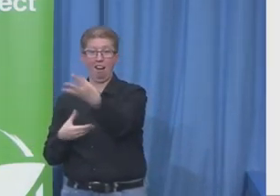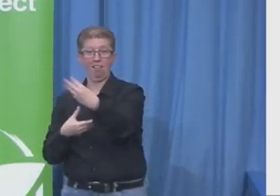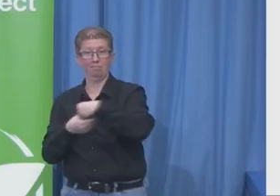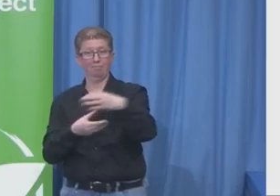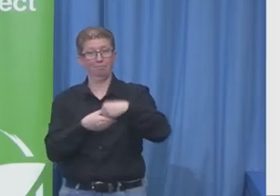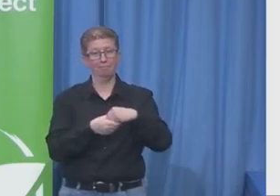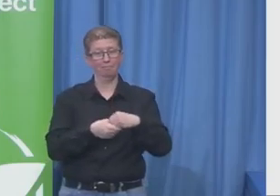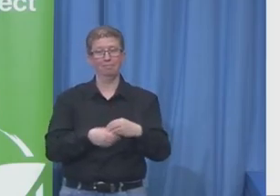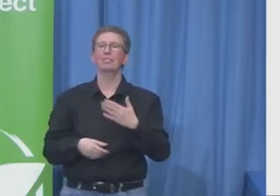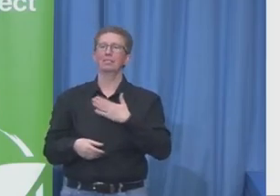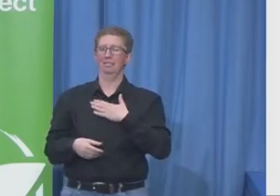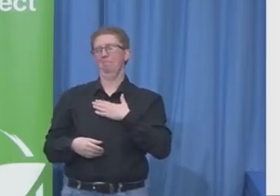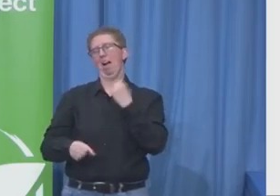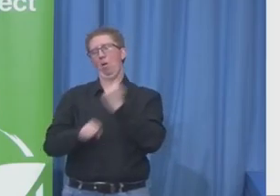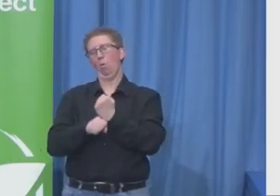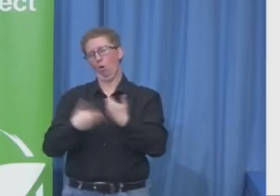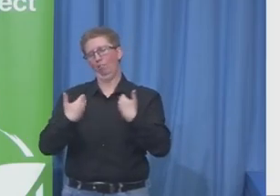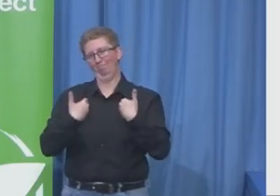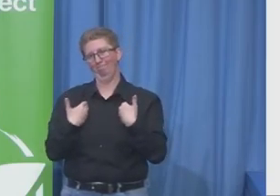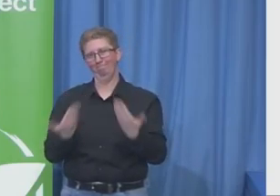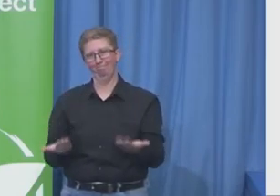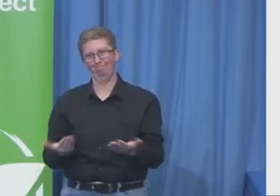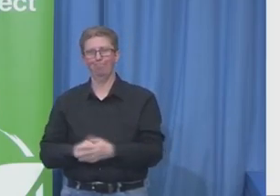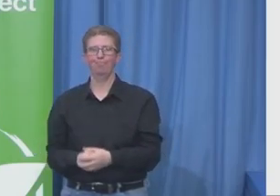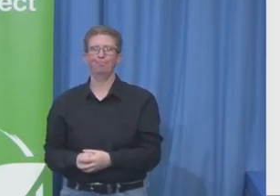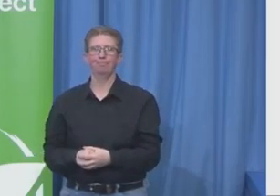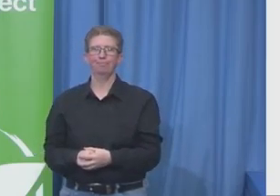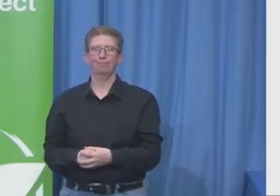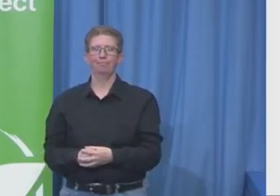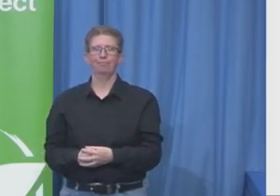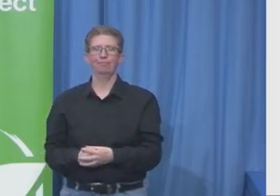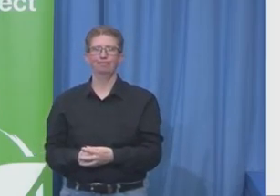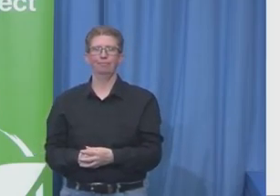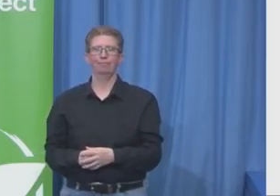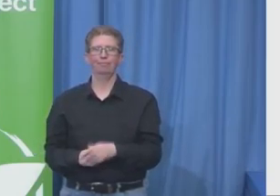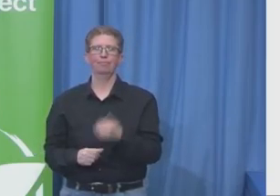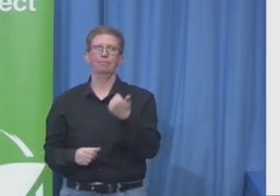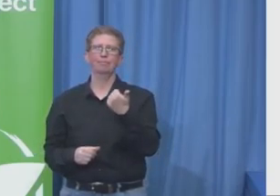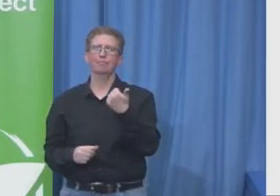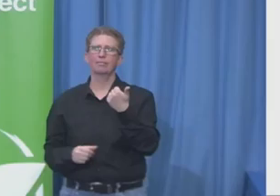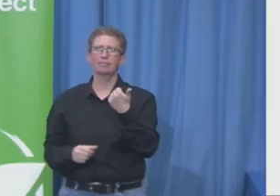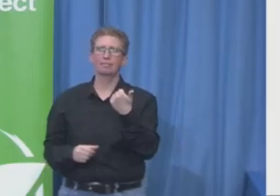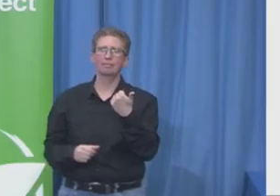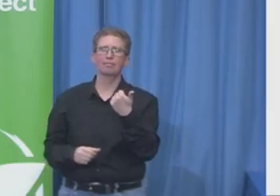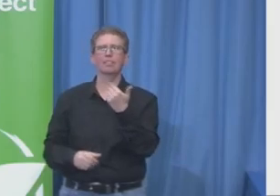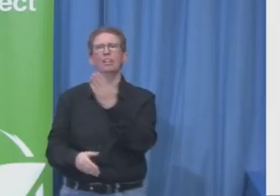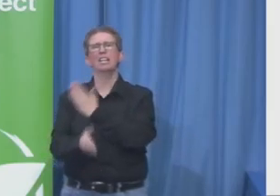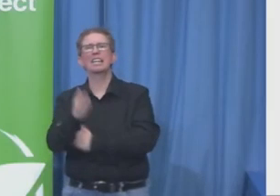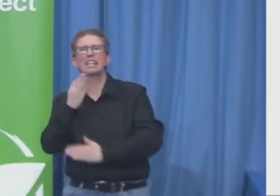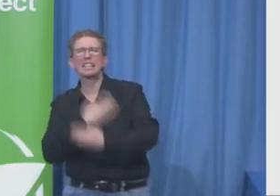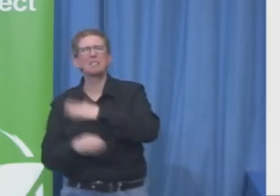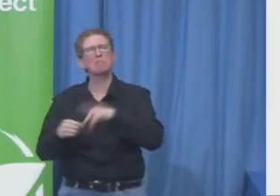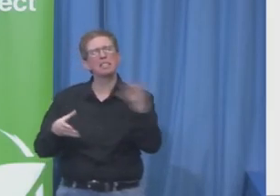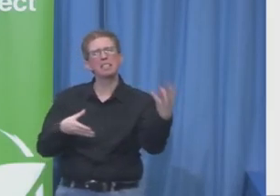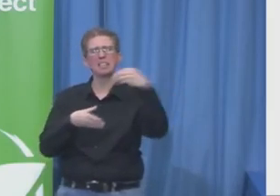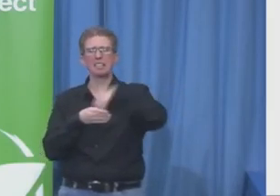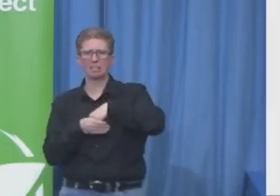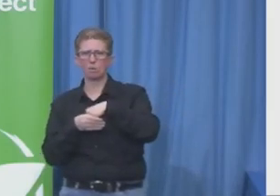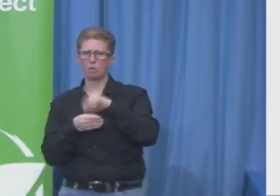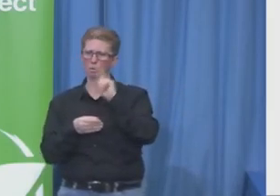first line of your work at this mainstreaming disability inclusiveness? What does this actually mean on the ground? Is this about